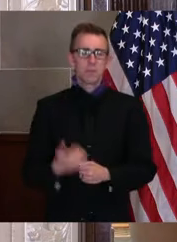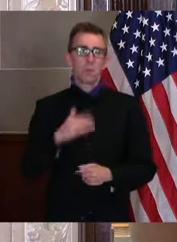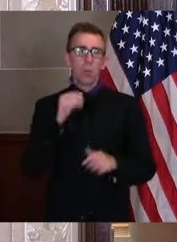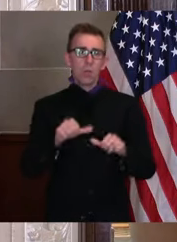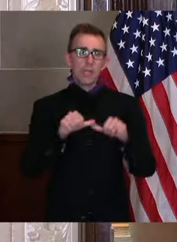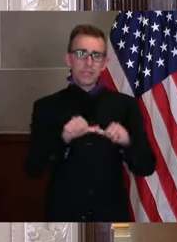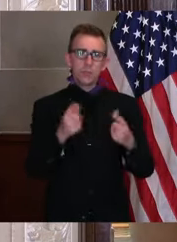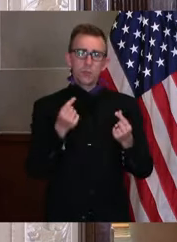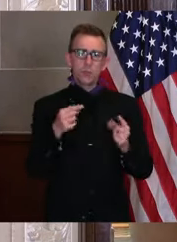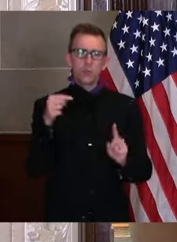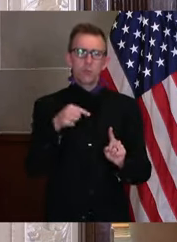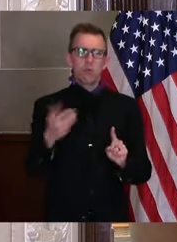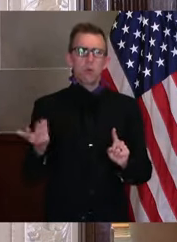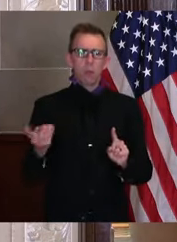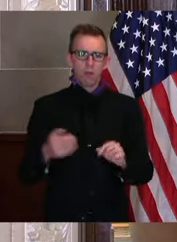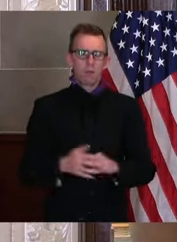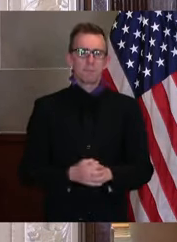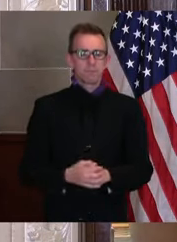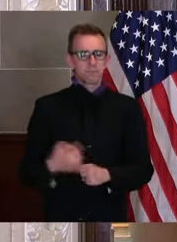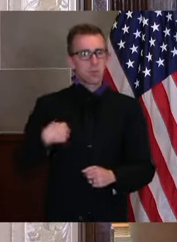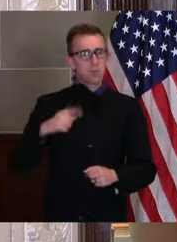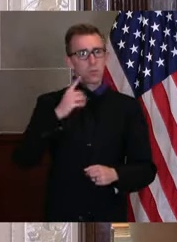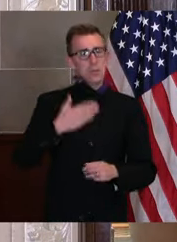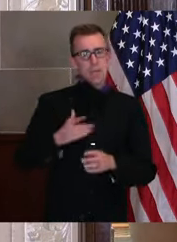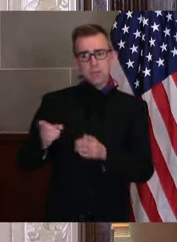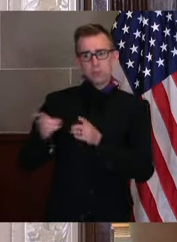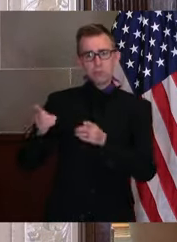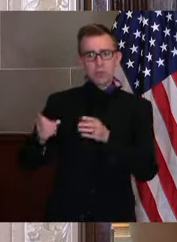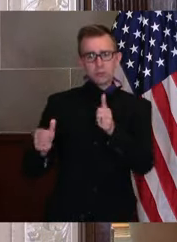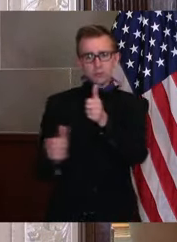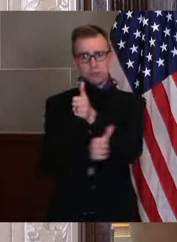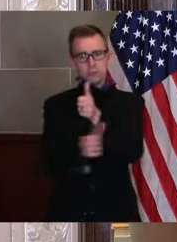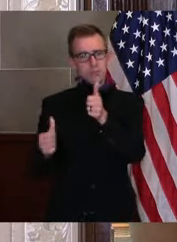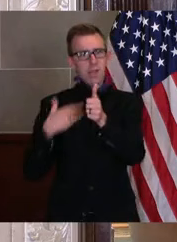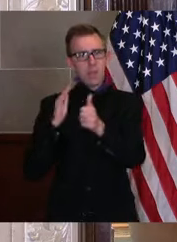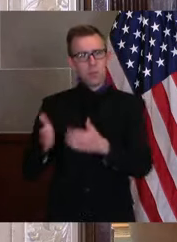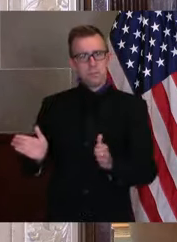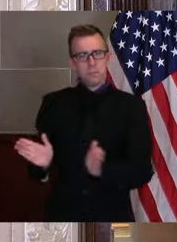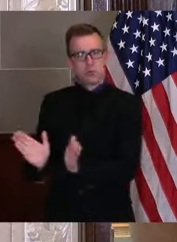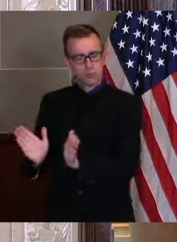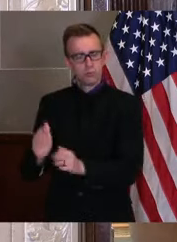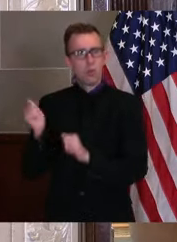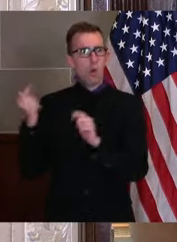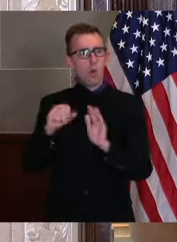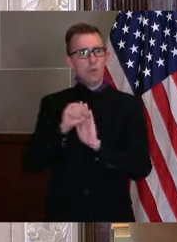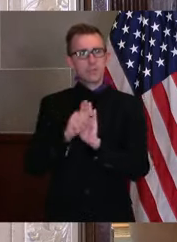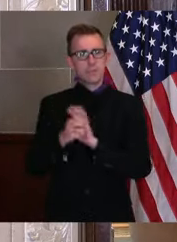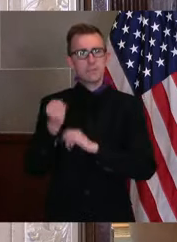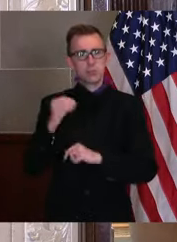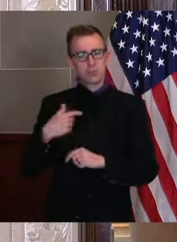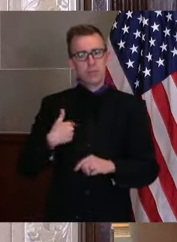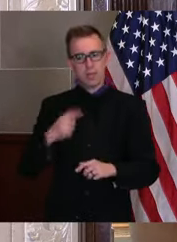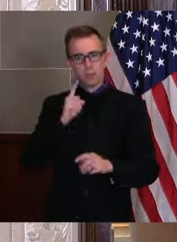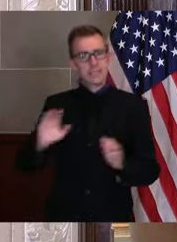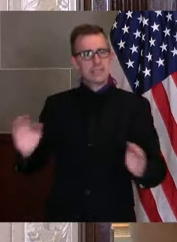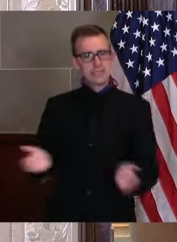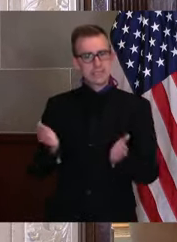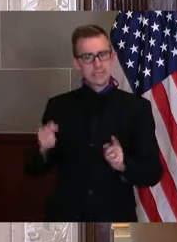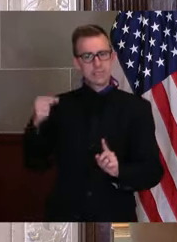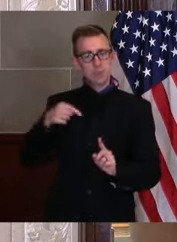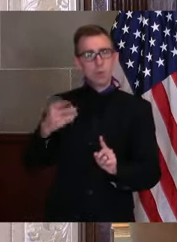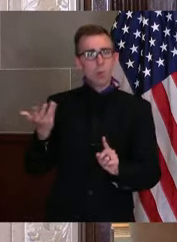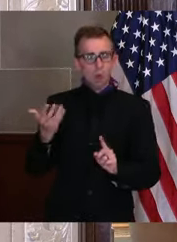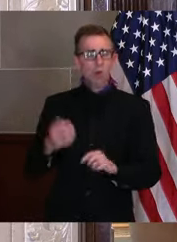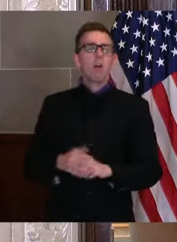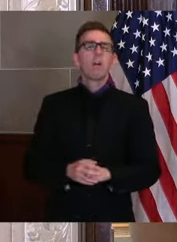do, and I am going to push my directors, everybody in the state of Missouri, as much as I can. We're going to